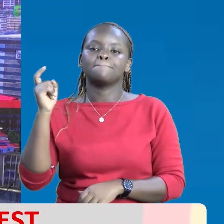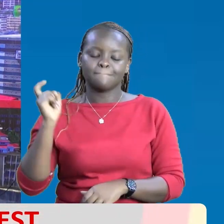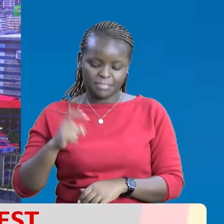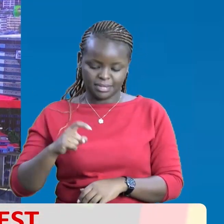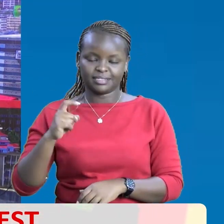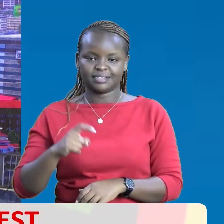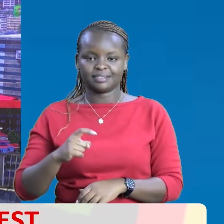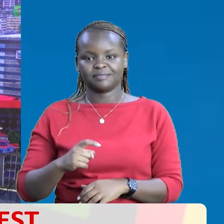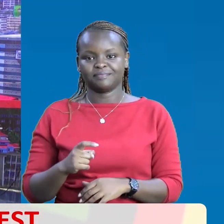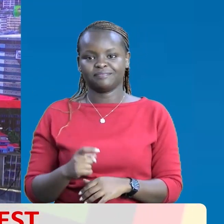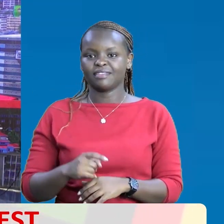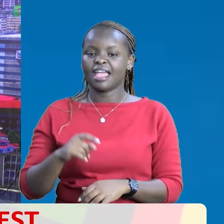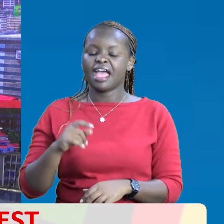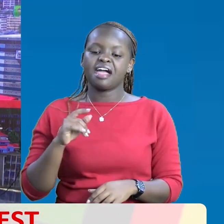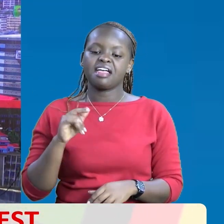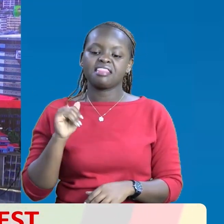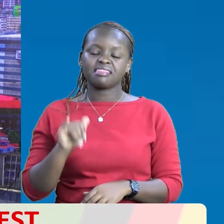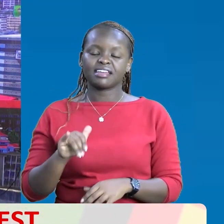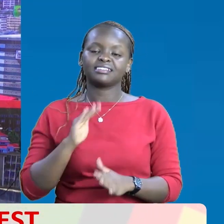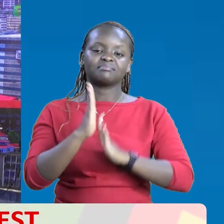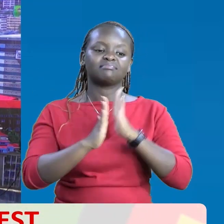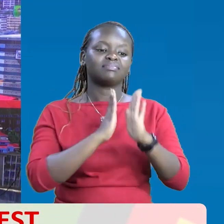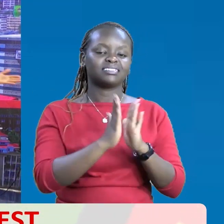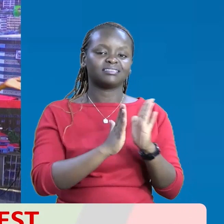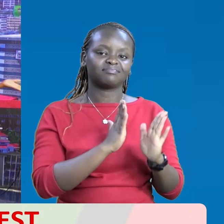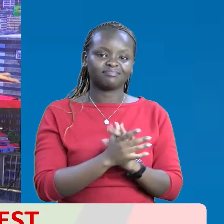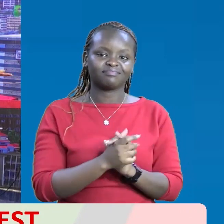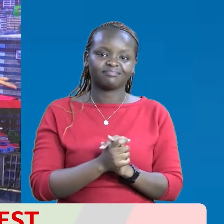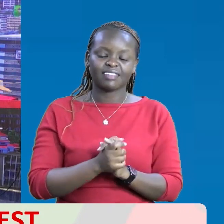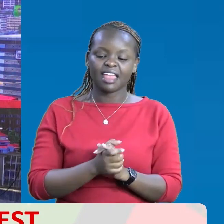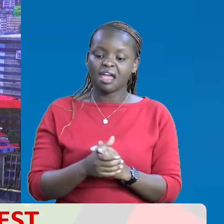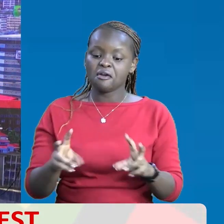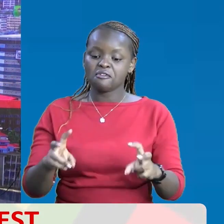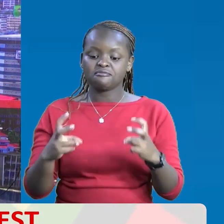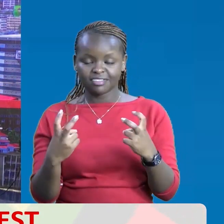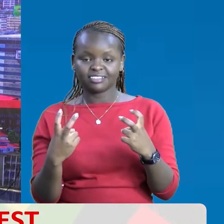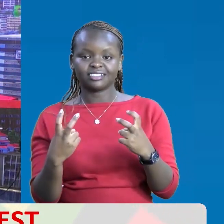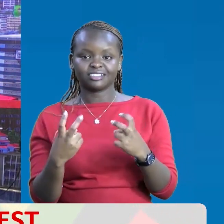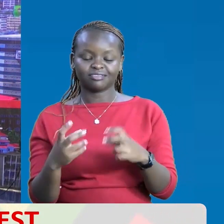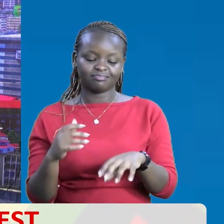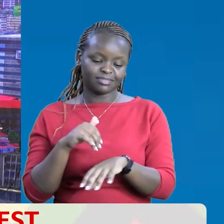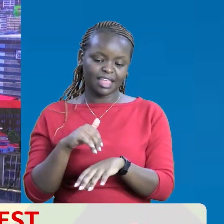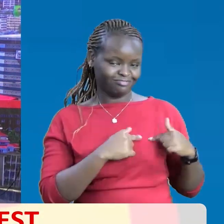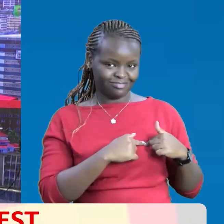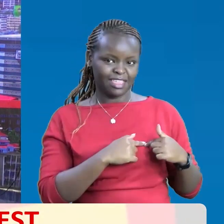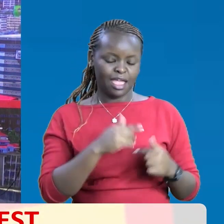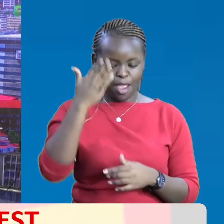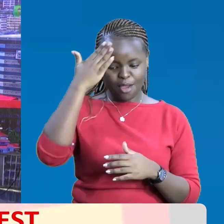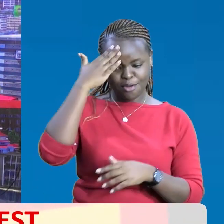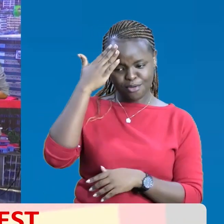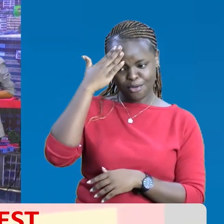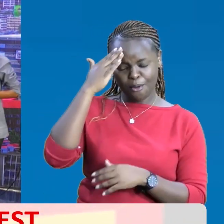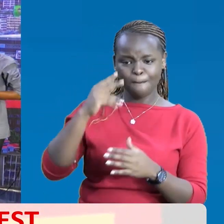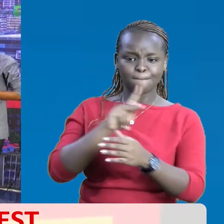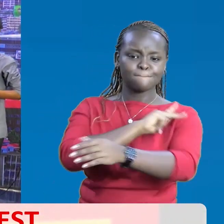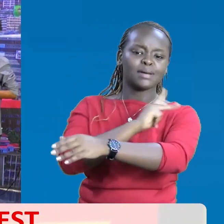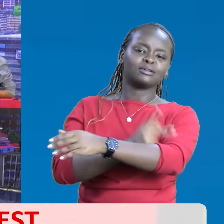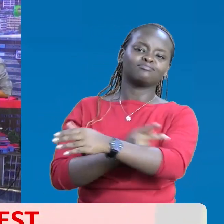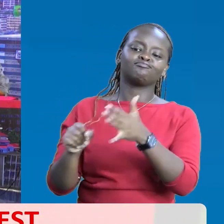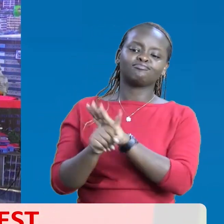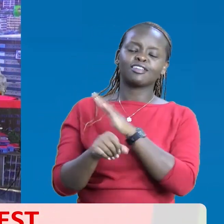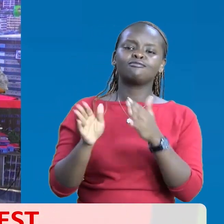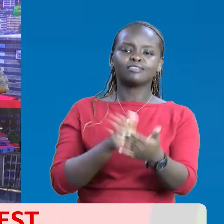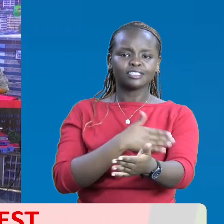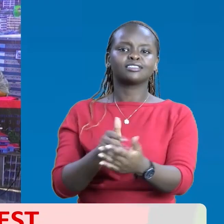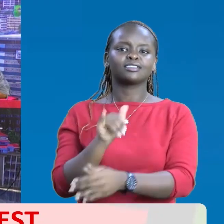Basi, yenu mtaratara vile KHENDI kwambia plug in simu kuelekea gani? Plug in a friend pia. So much power in that song, There is the